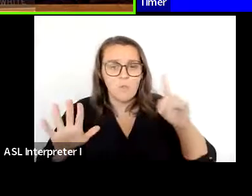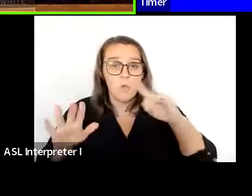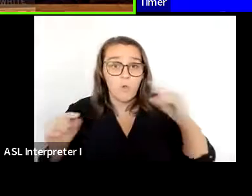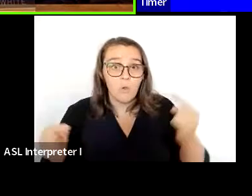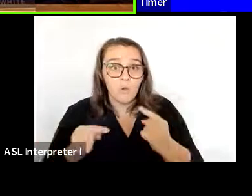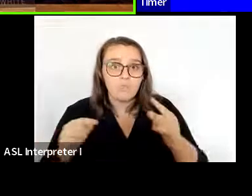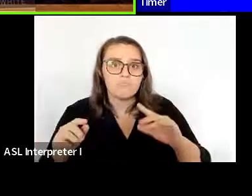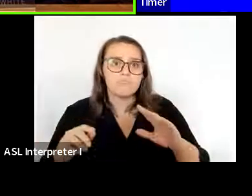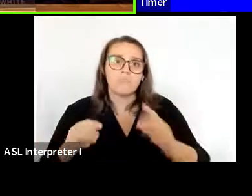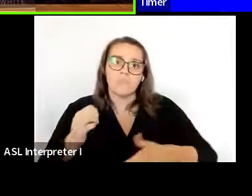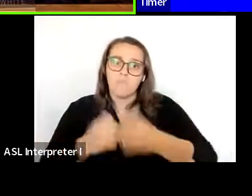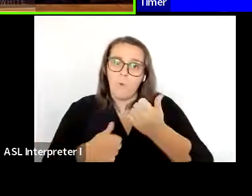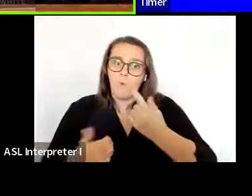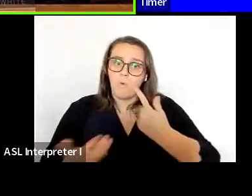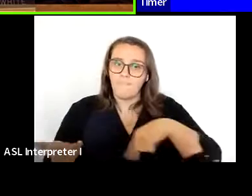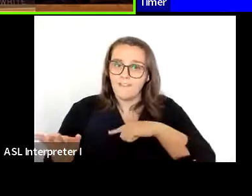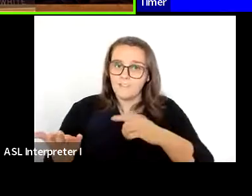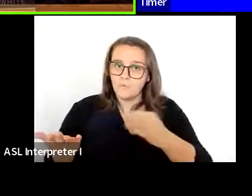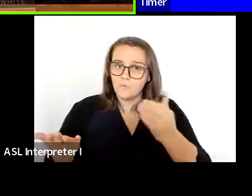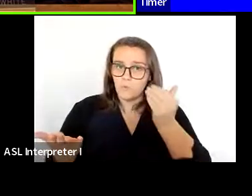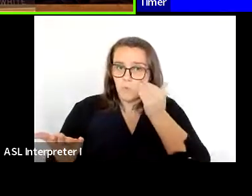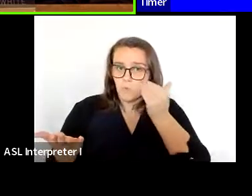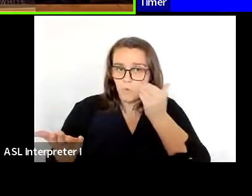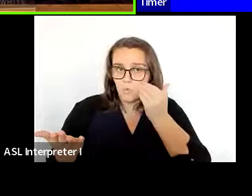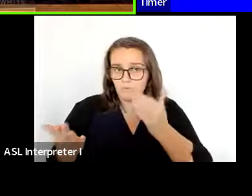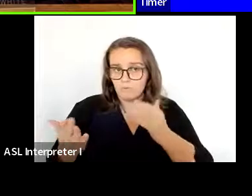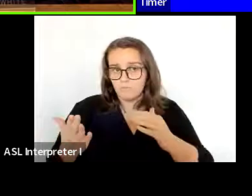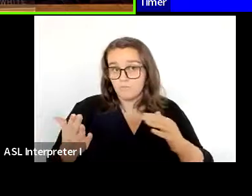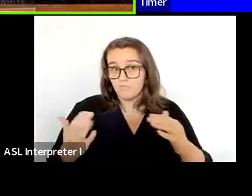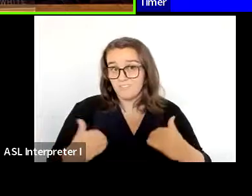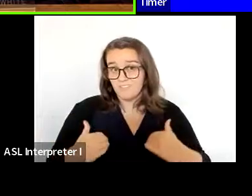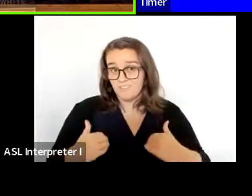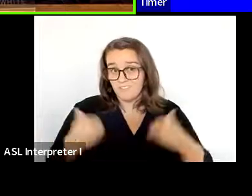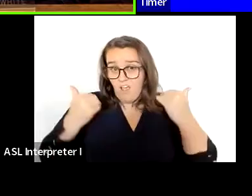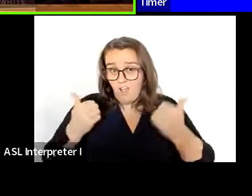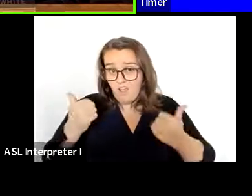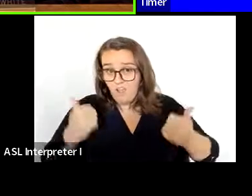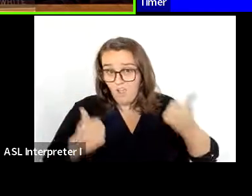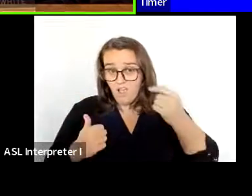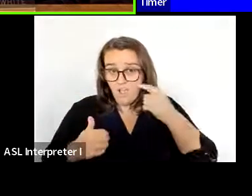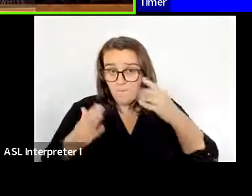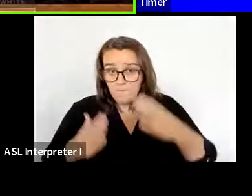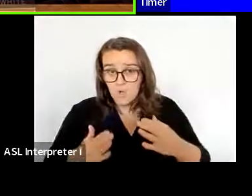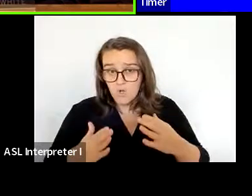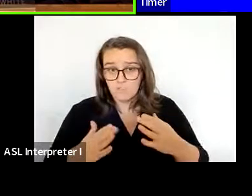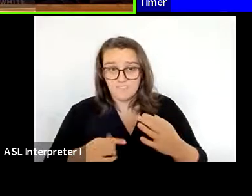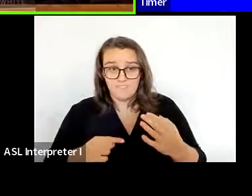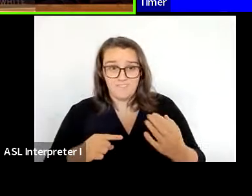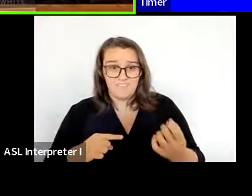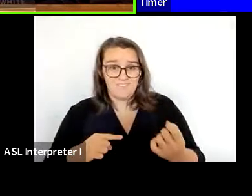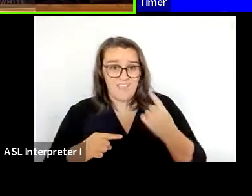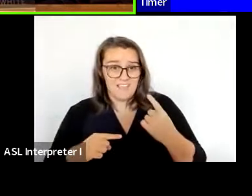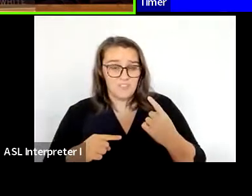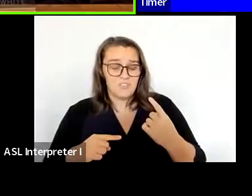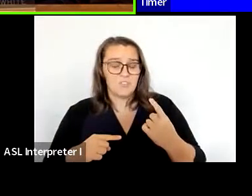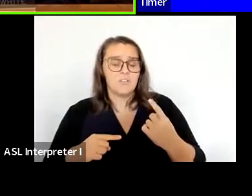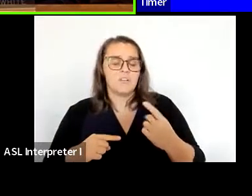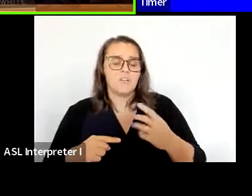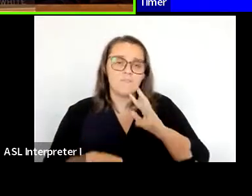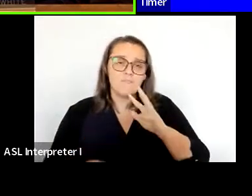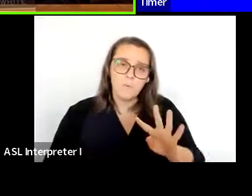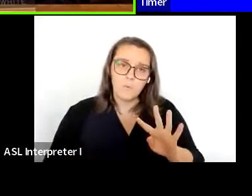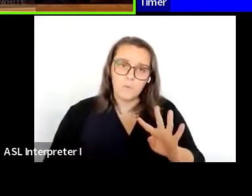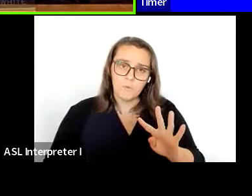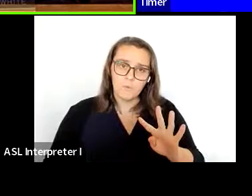us know, I think the youngest person to lose their life, I think last year was 4 years old. The